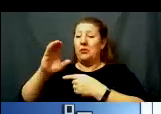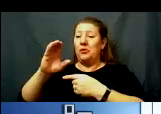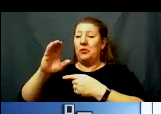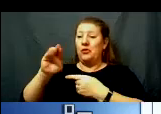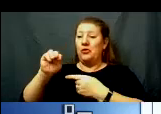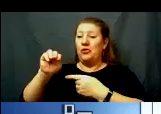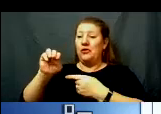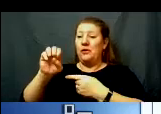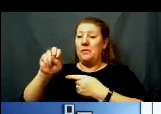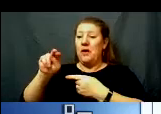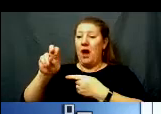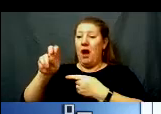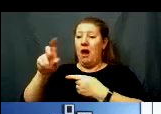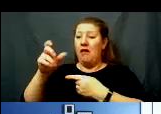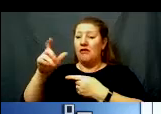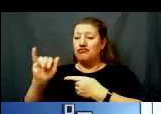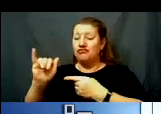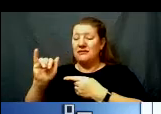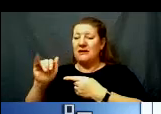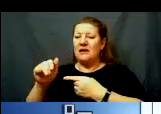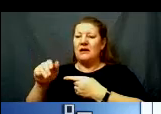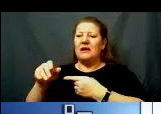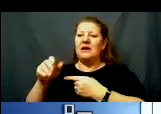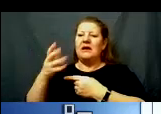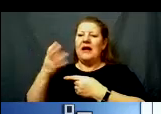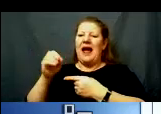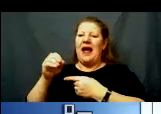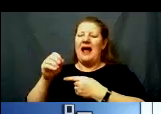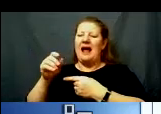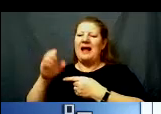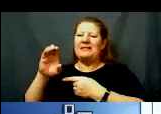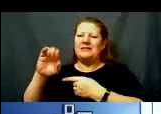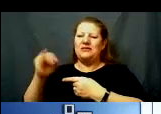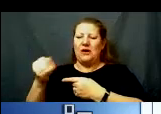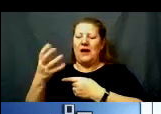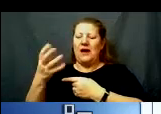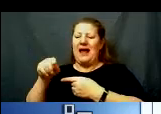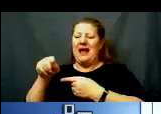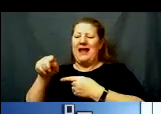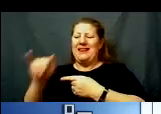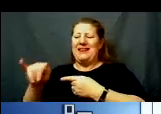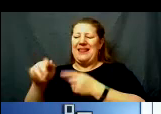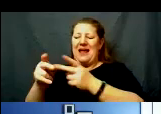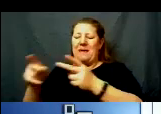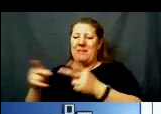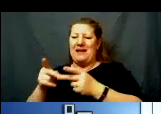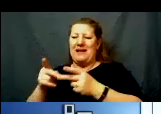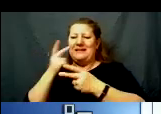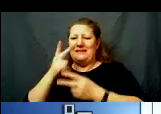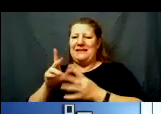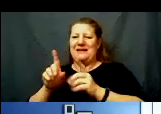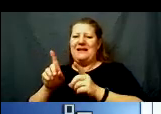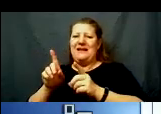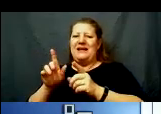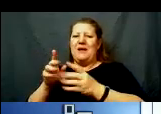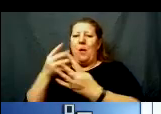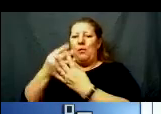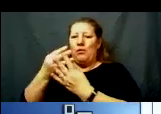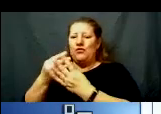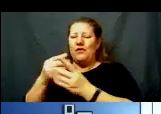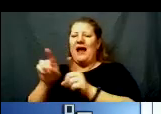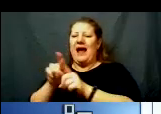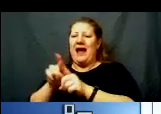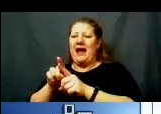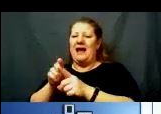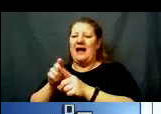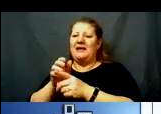justice studies. And this is a field that really sees prisons and carceral spaces as forms of racialized, gendered, sexualized,